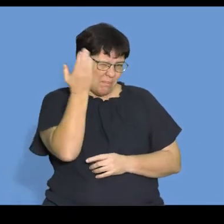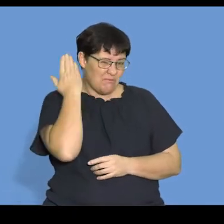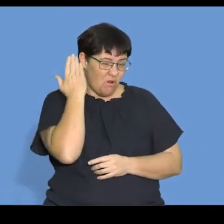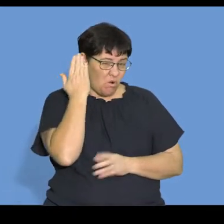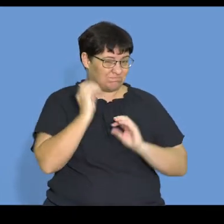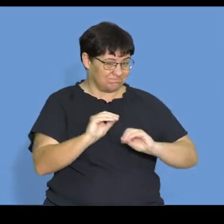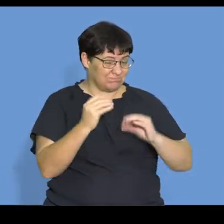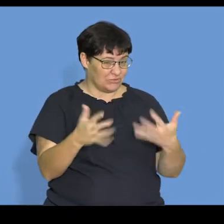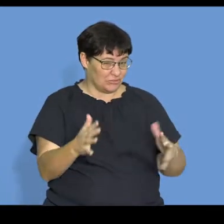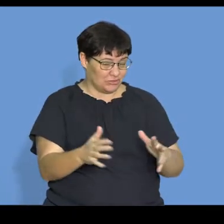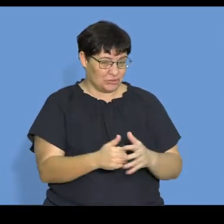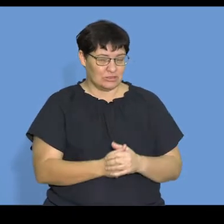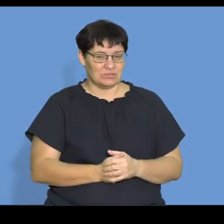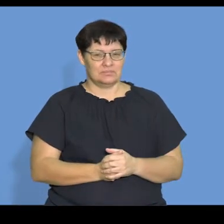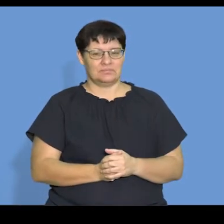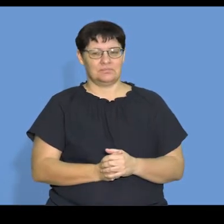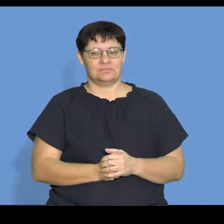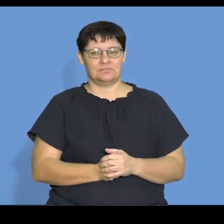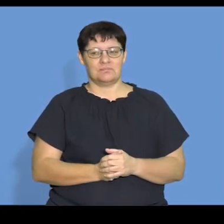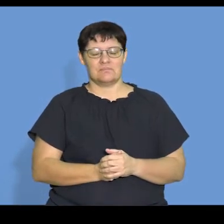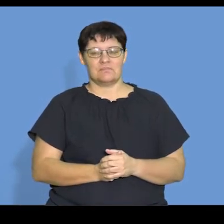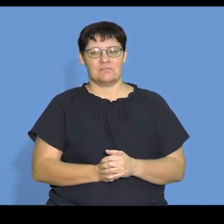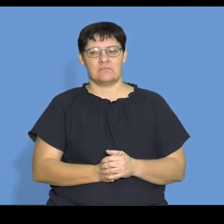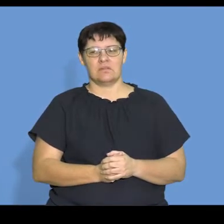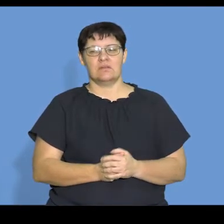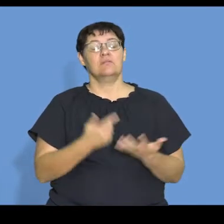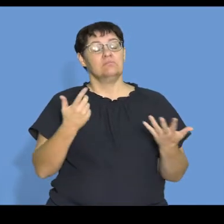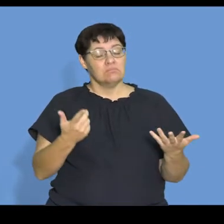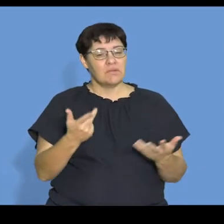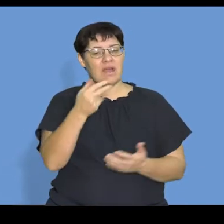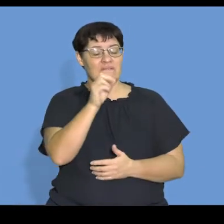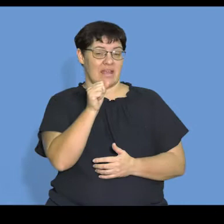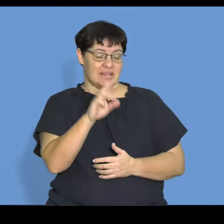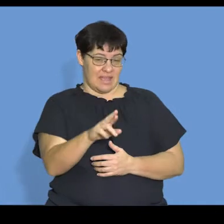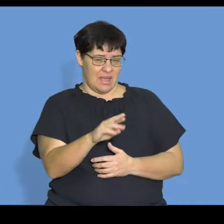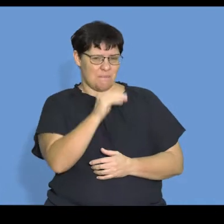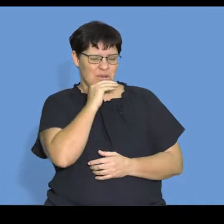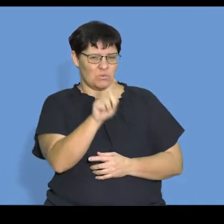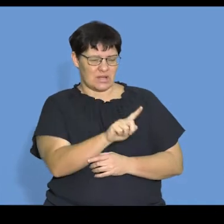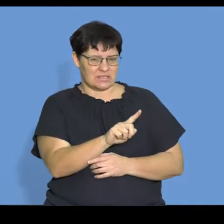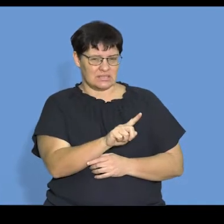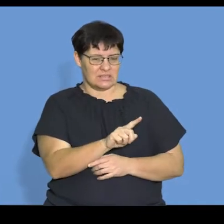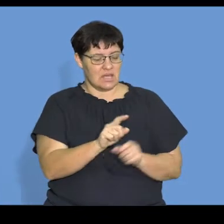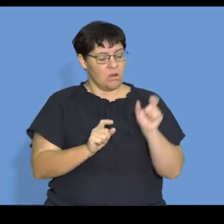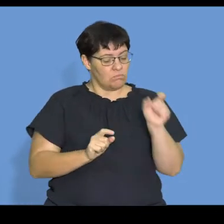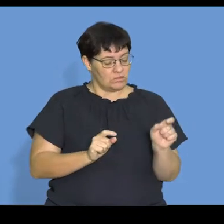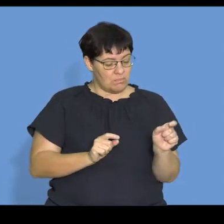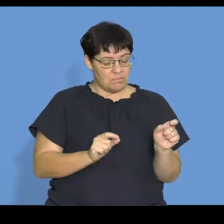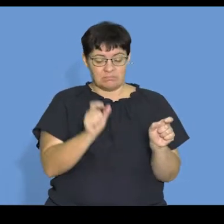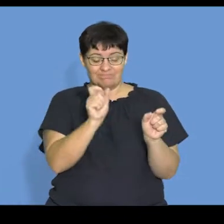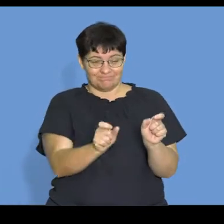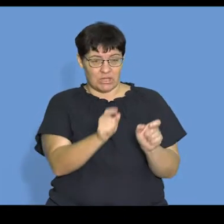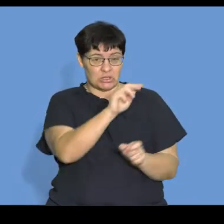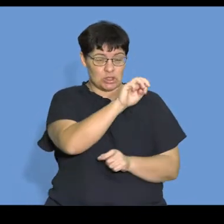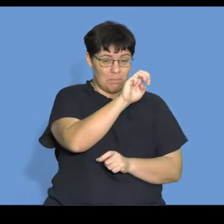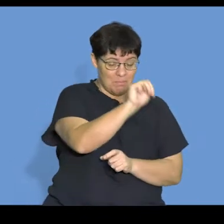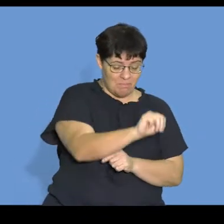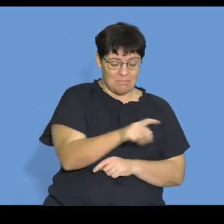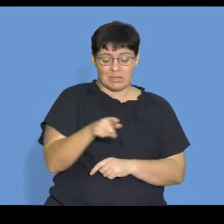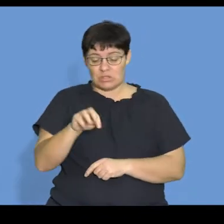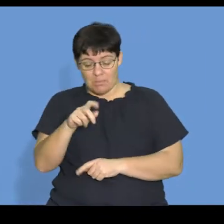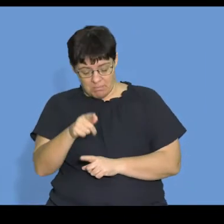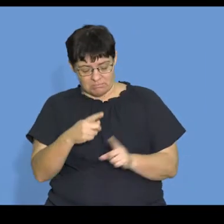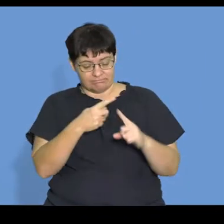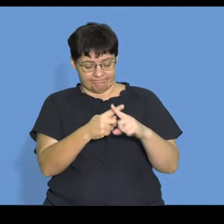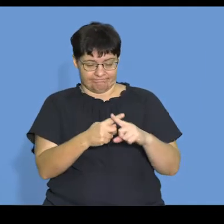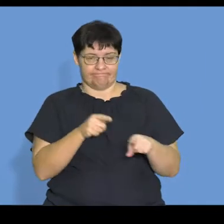had. Now, a factor will be when 2 or more terms are multiplied together to then form